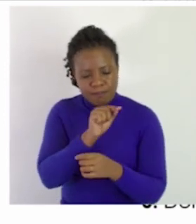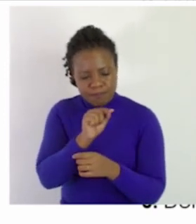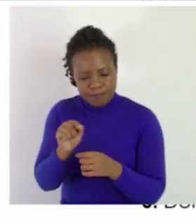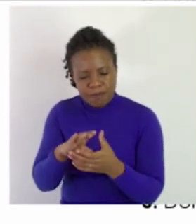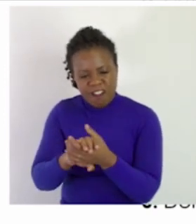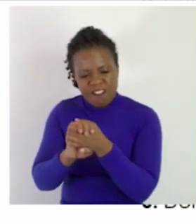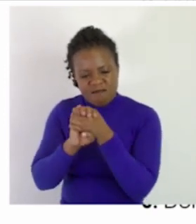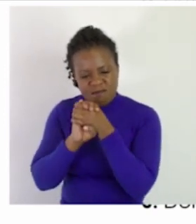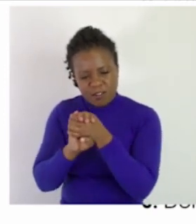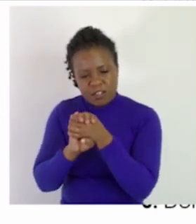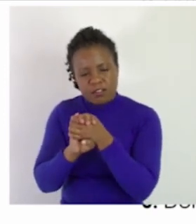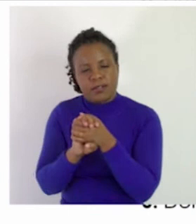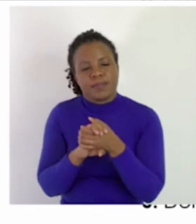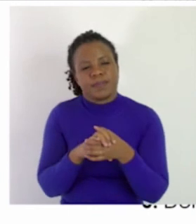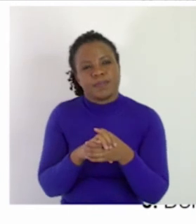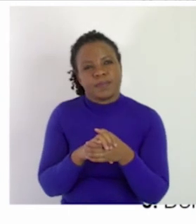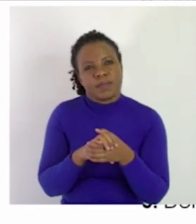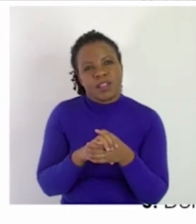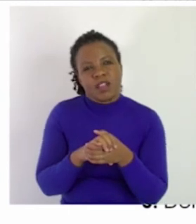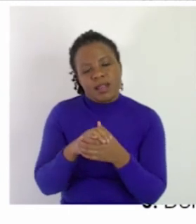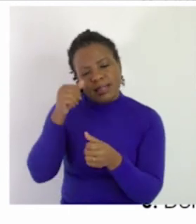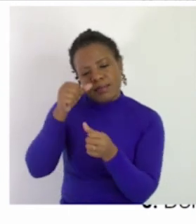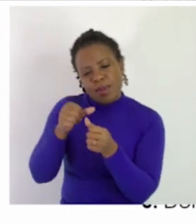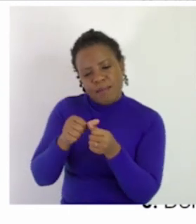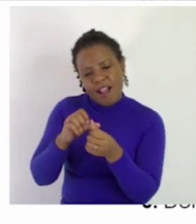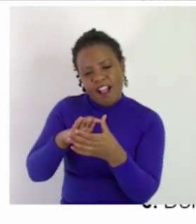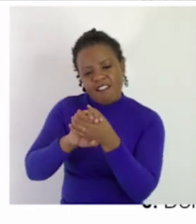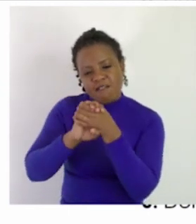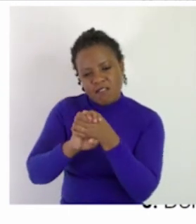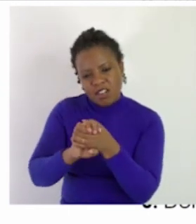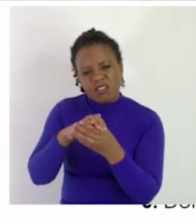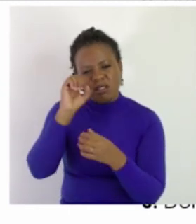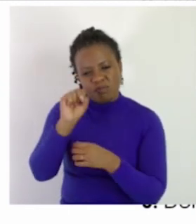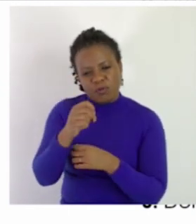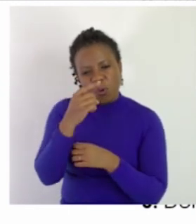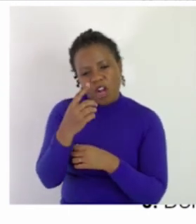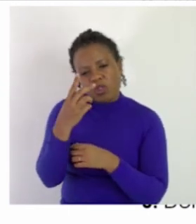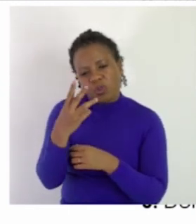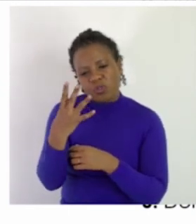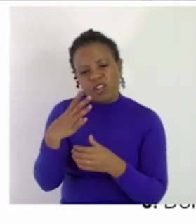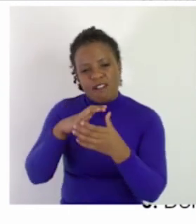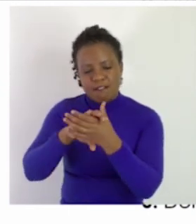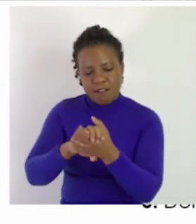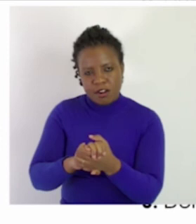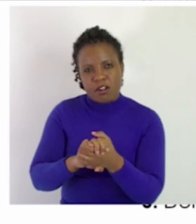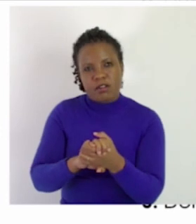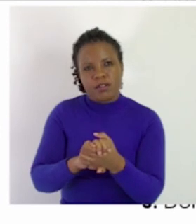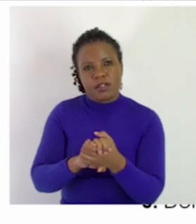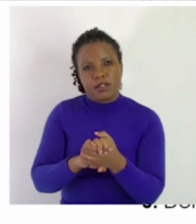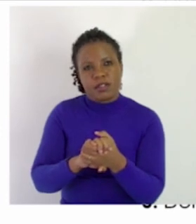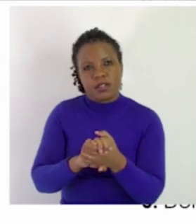close friends. Right, friends, remember, can be counted 1, 2, 3, 4, 5. So I